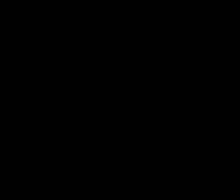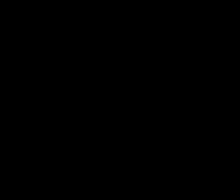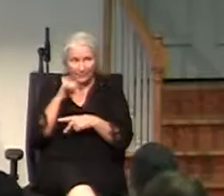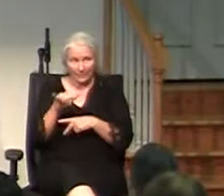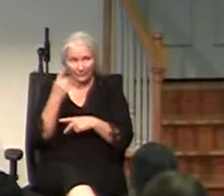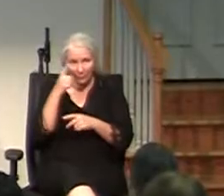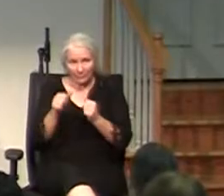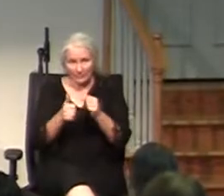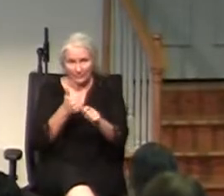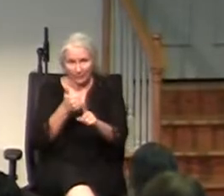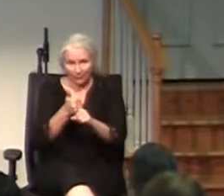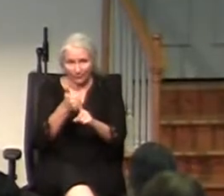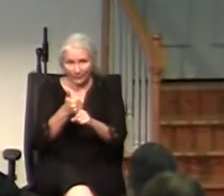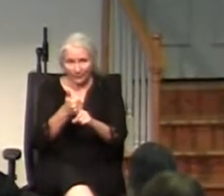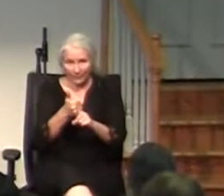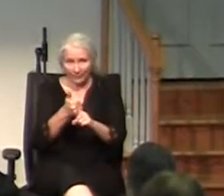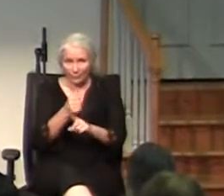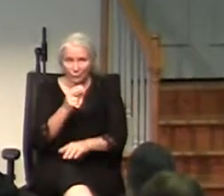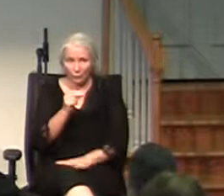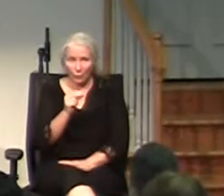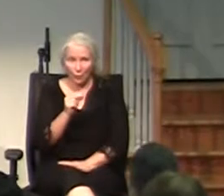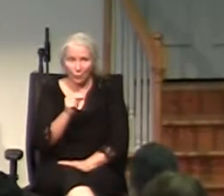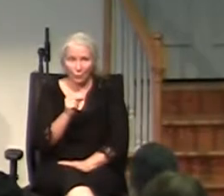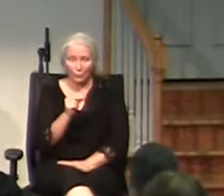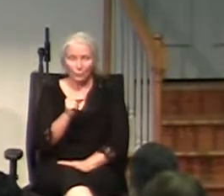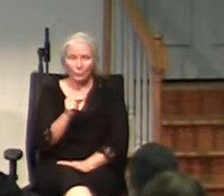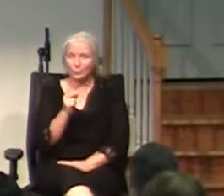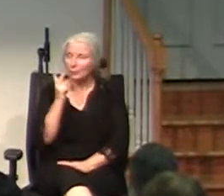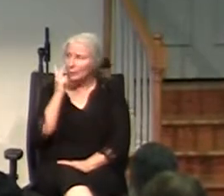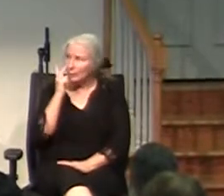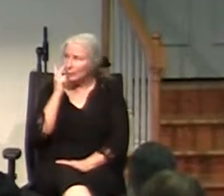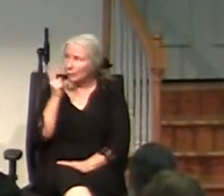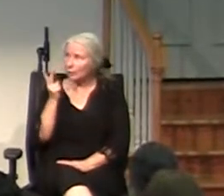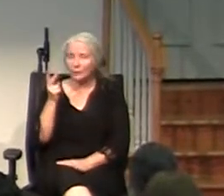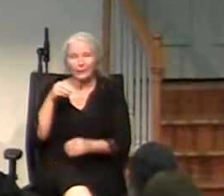Does he keep it for himself? No. And if we drop down